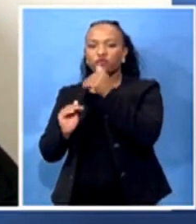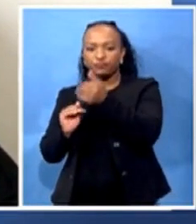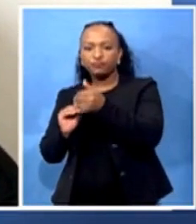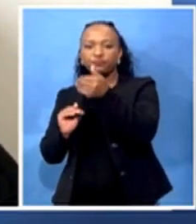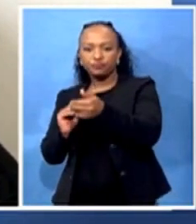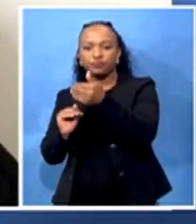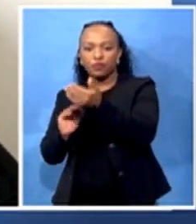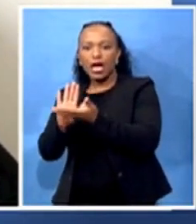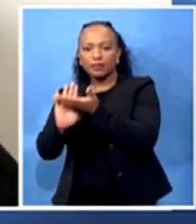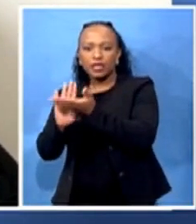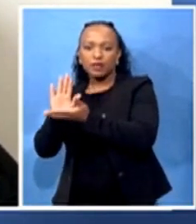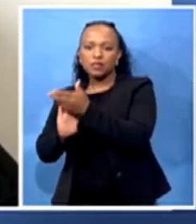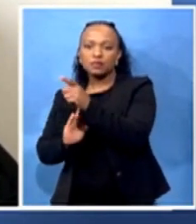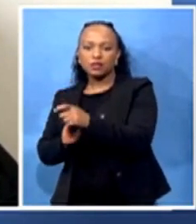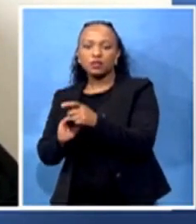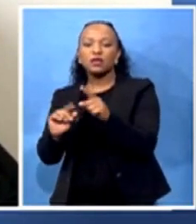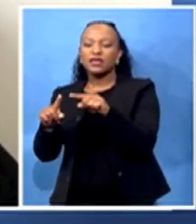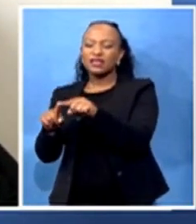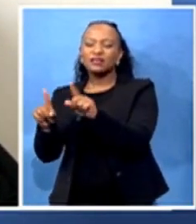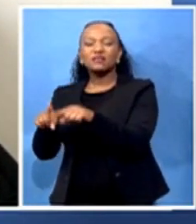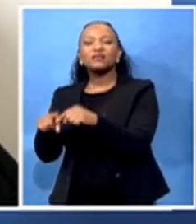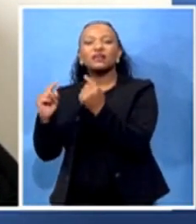can access on our smartphones already?